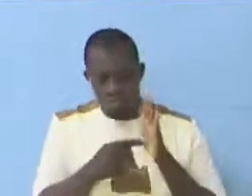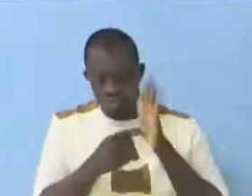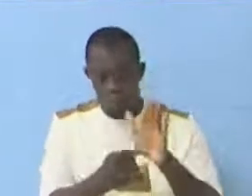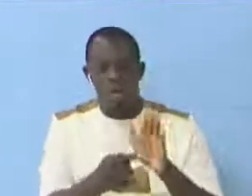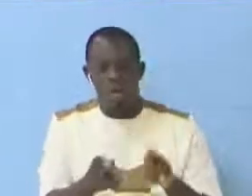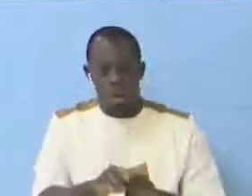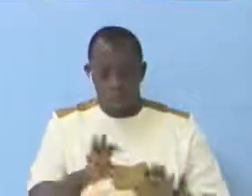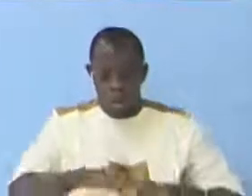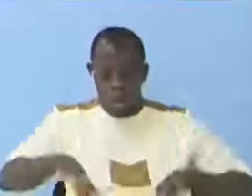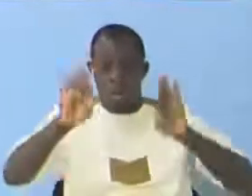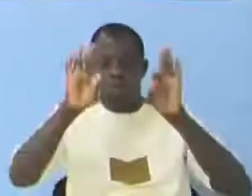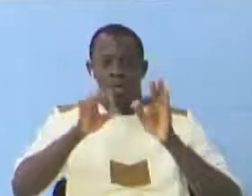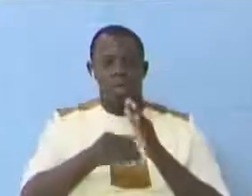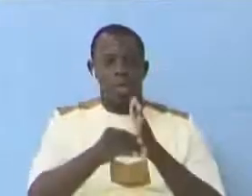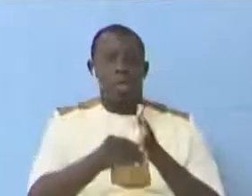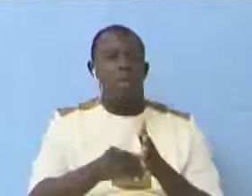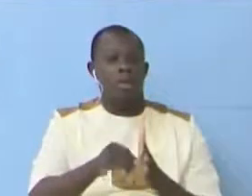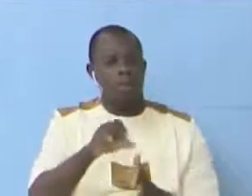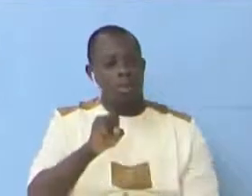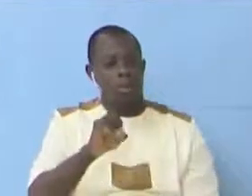please.